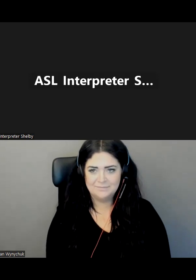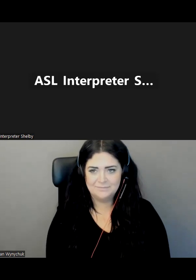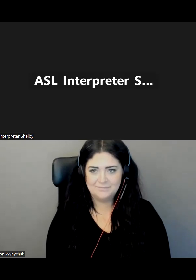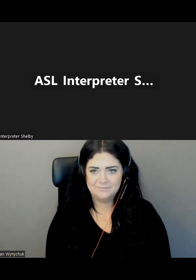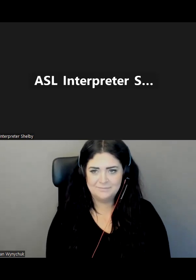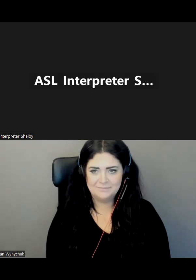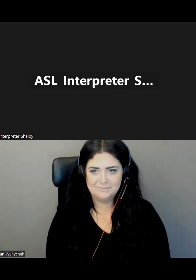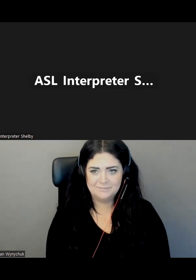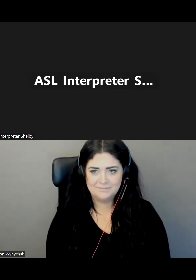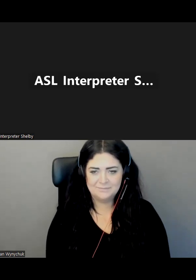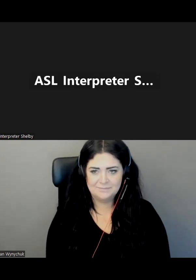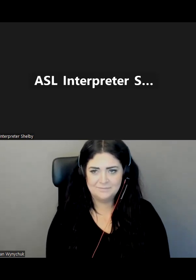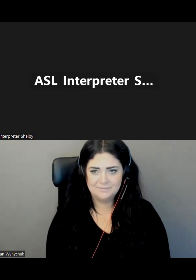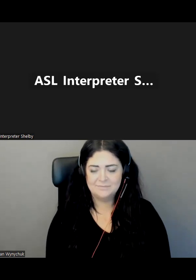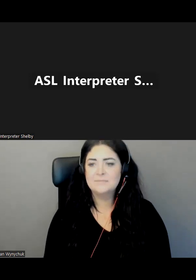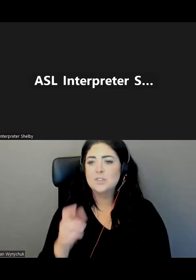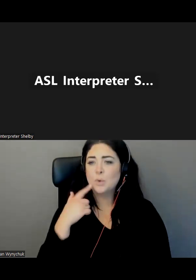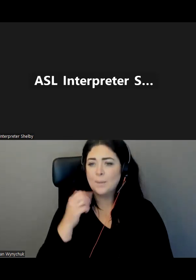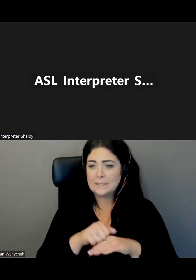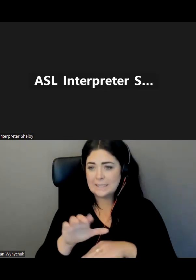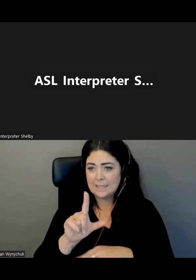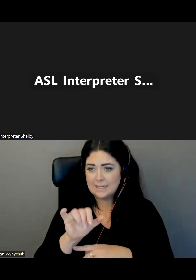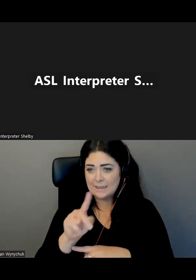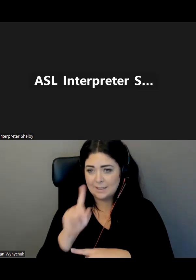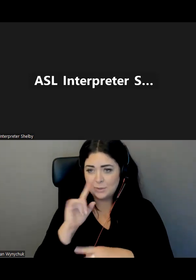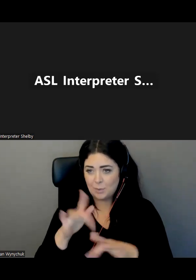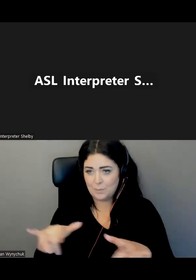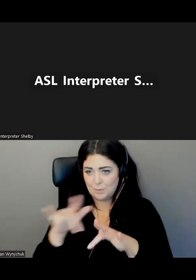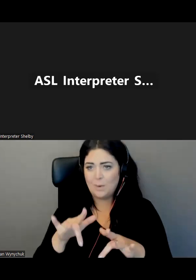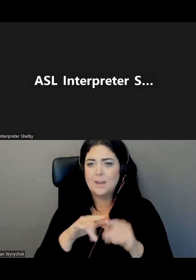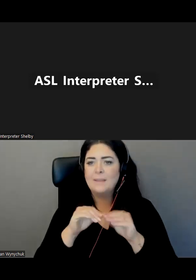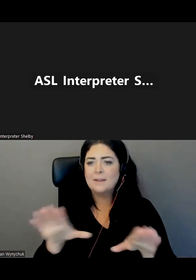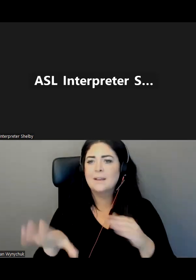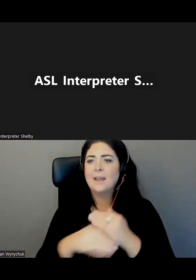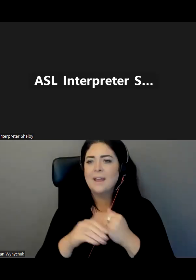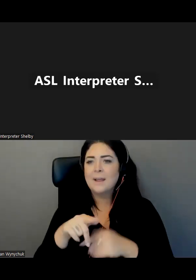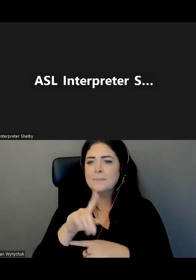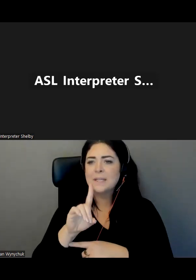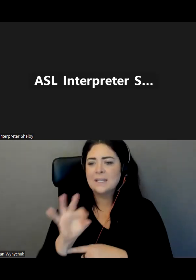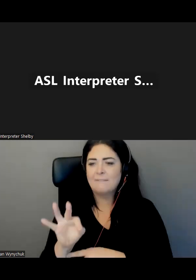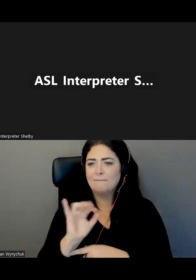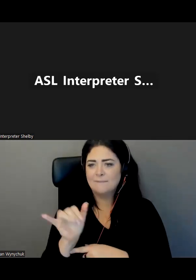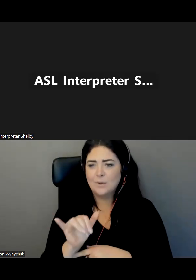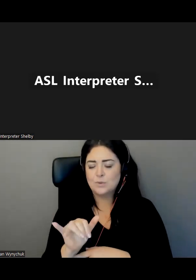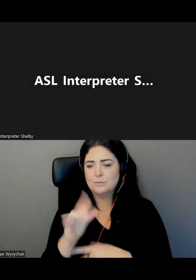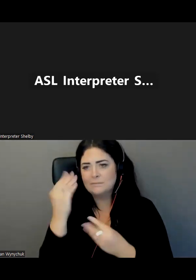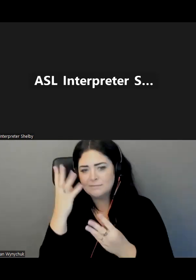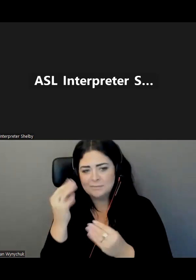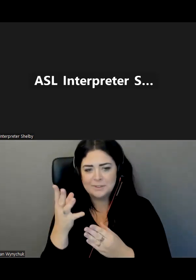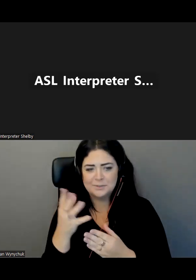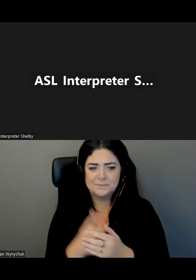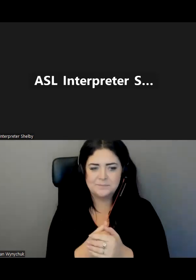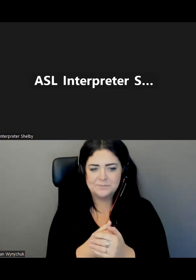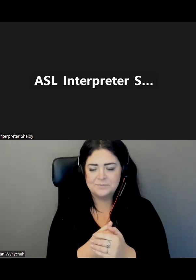have a PDF version of the slides that Emily and Sydney shared today, along with the information about the